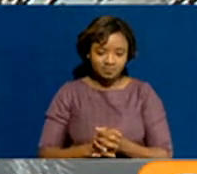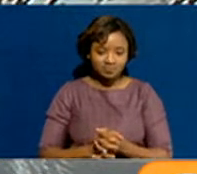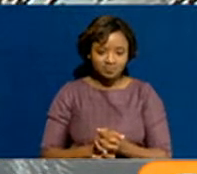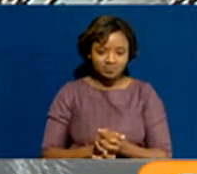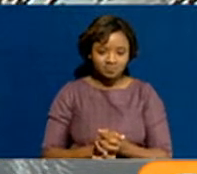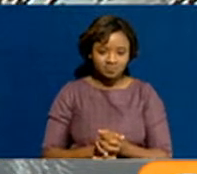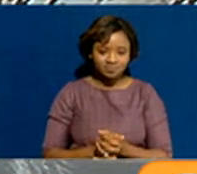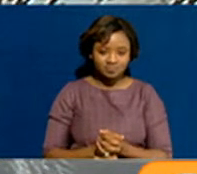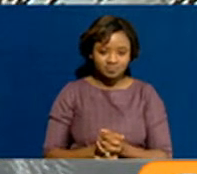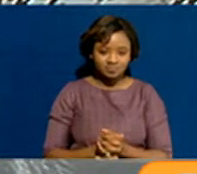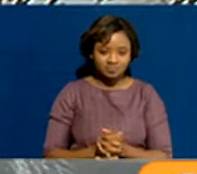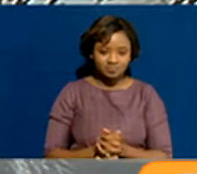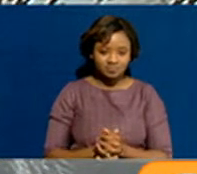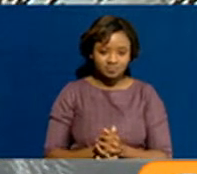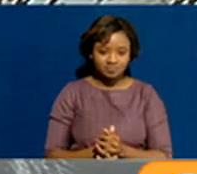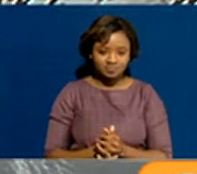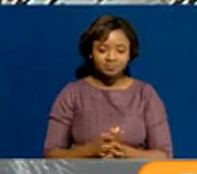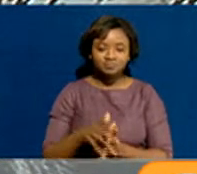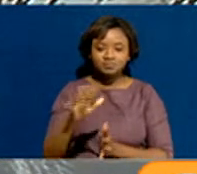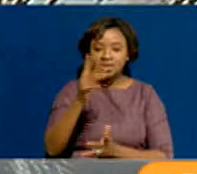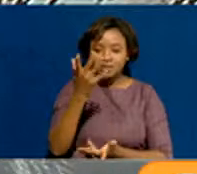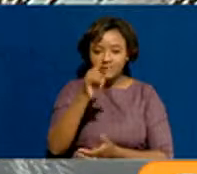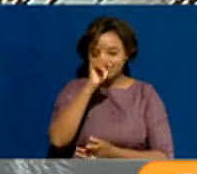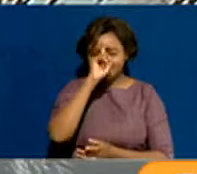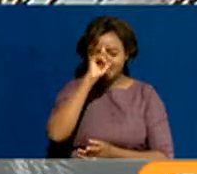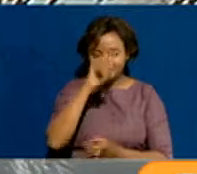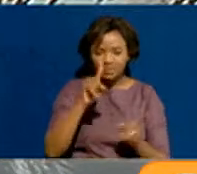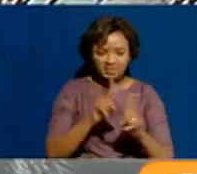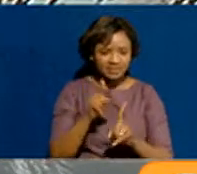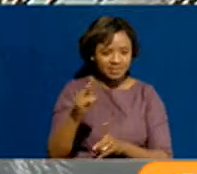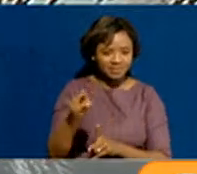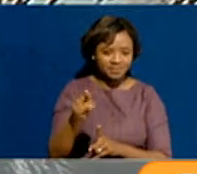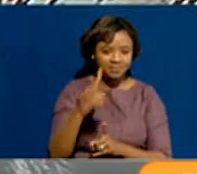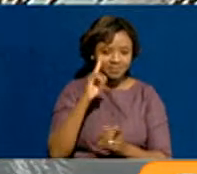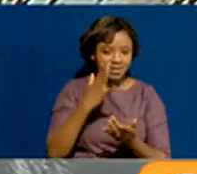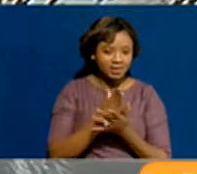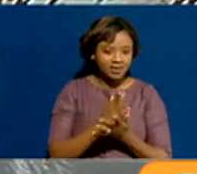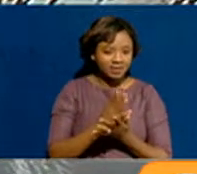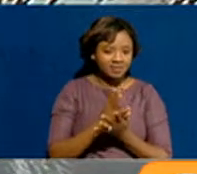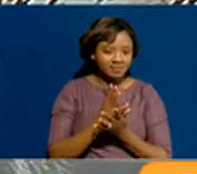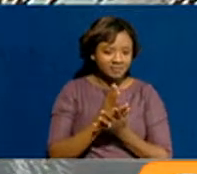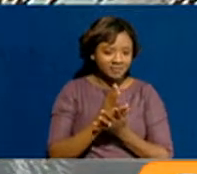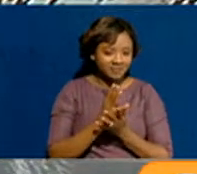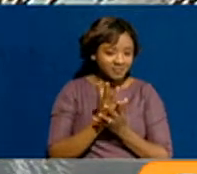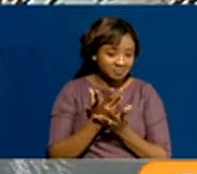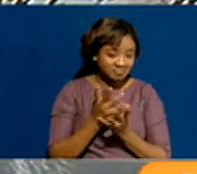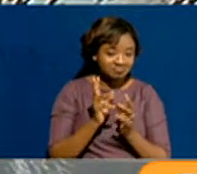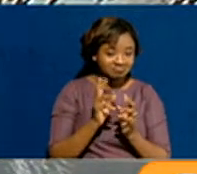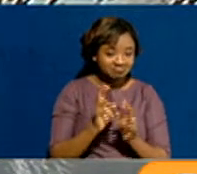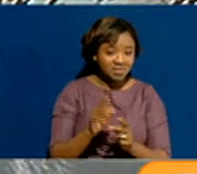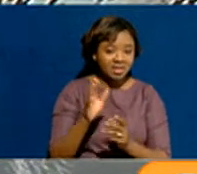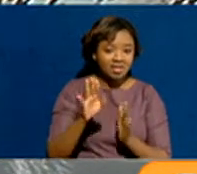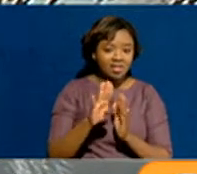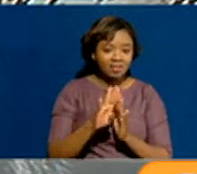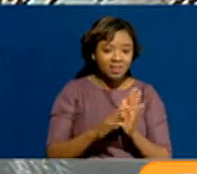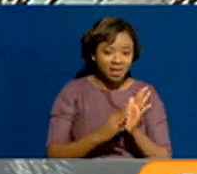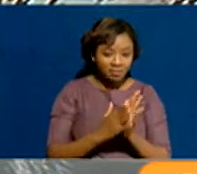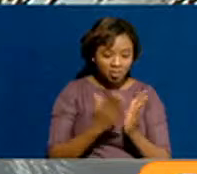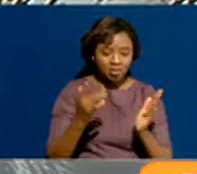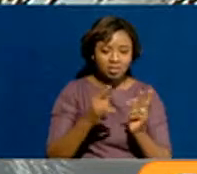Sinai Peninsula of Egypt and is believed to be the place where, according to the Torah, the Bible and